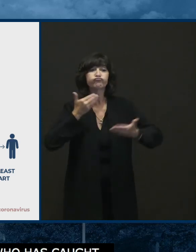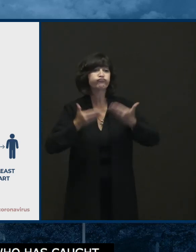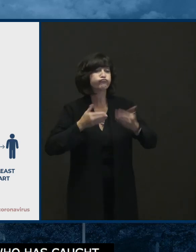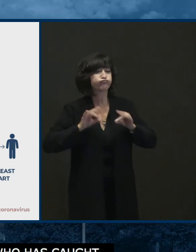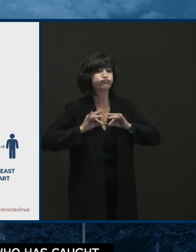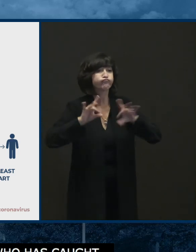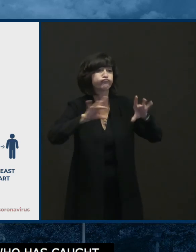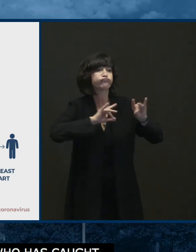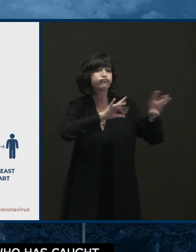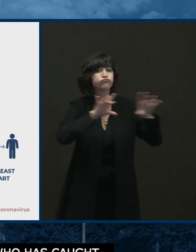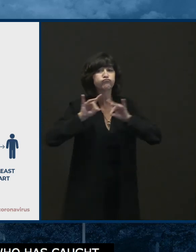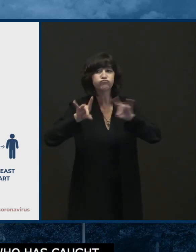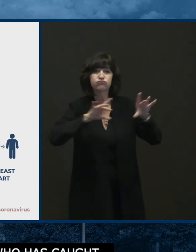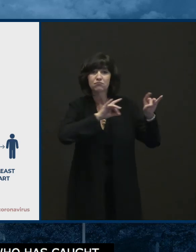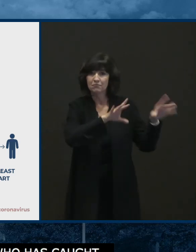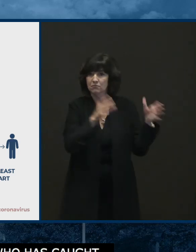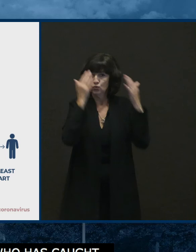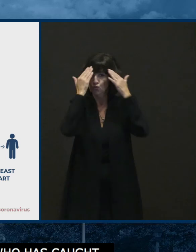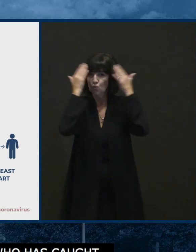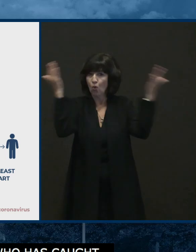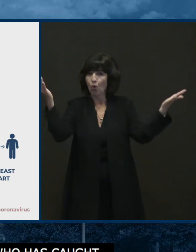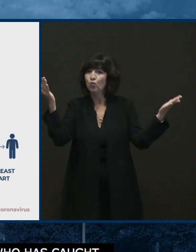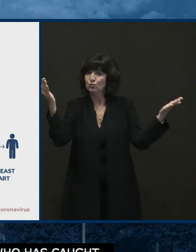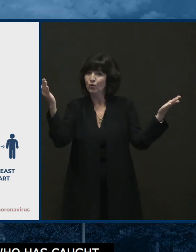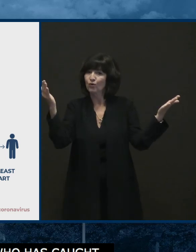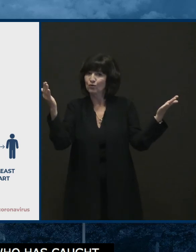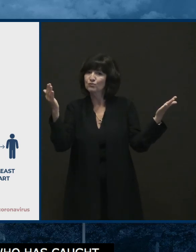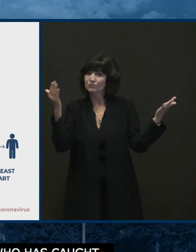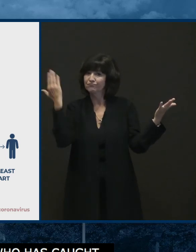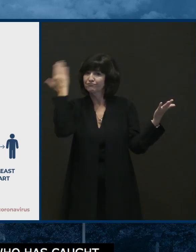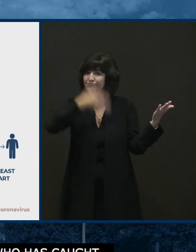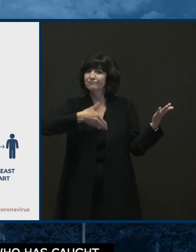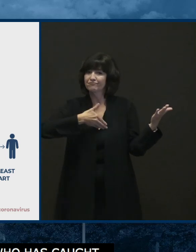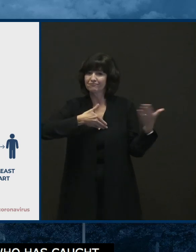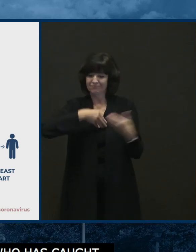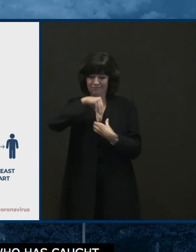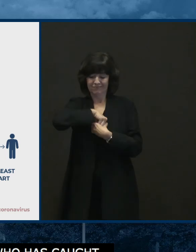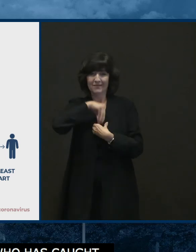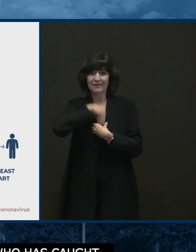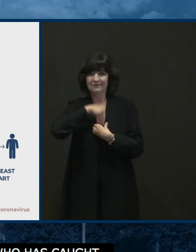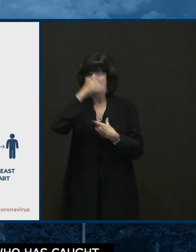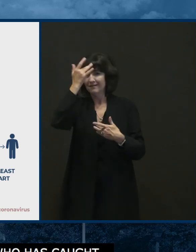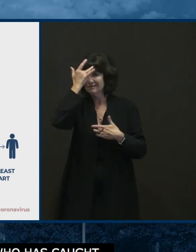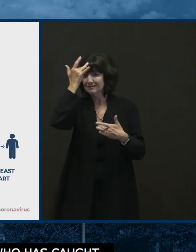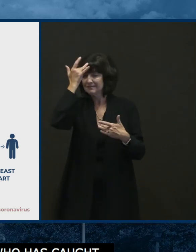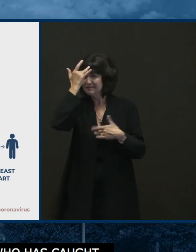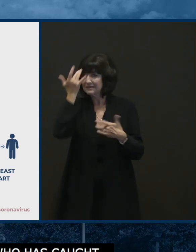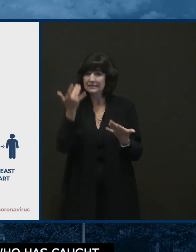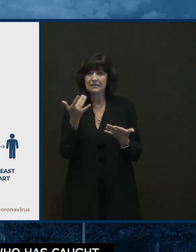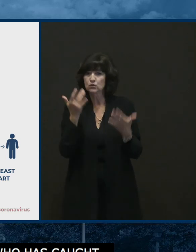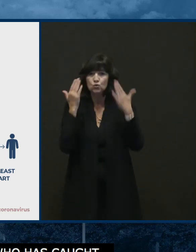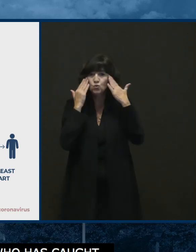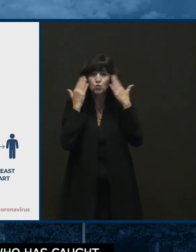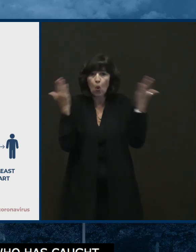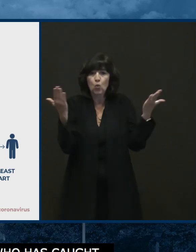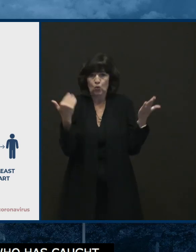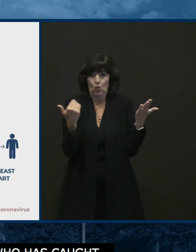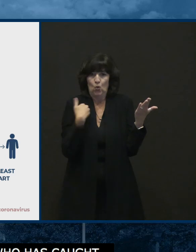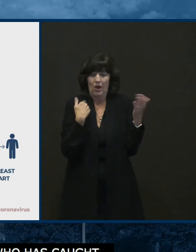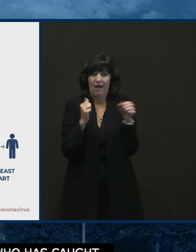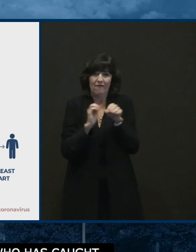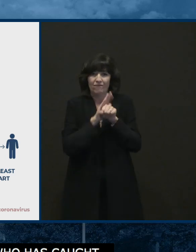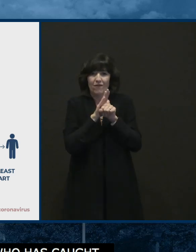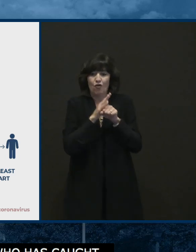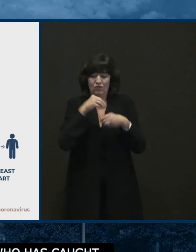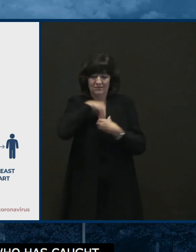that are shedding the virus that don't have symptoms, and that means that they don't know that they're sick. And so each of us, if we're going